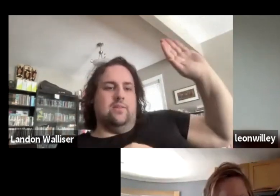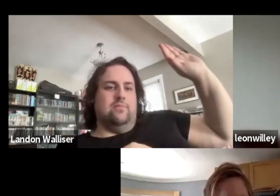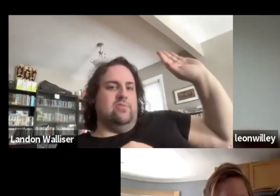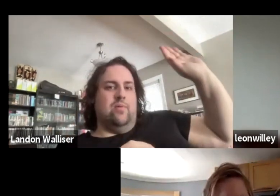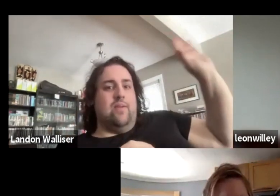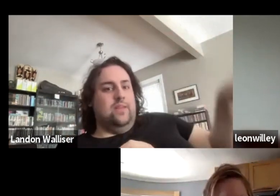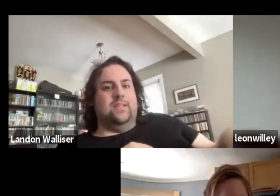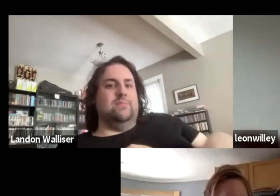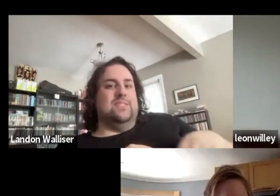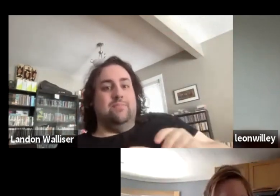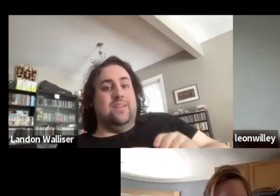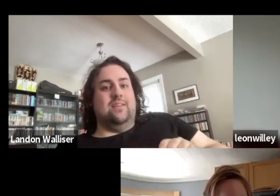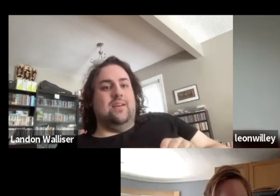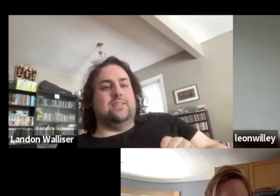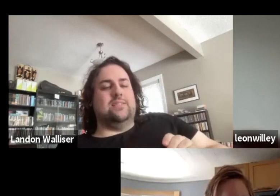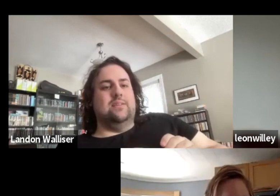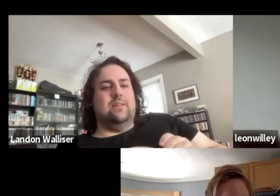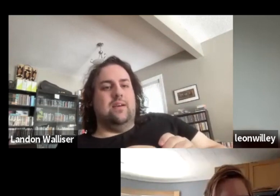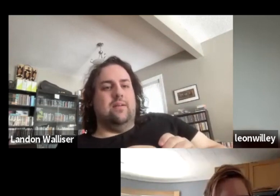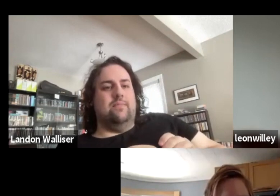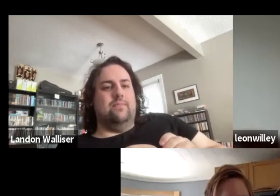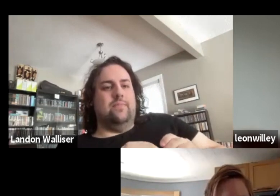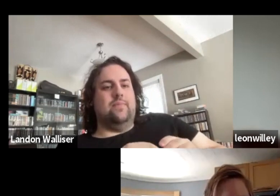that calendar will show everything that's been submitted to us.